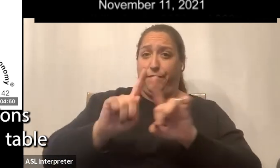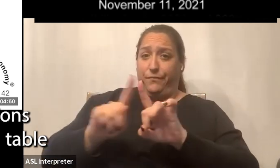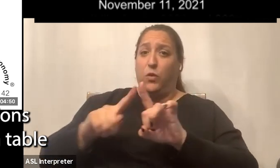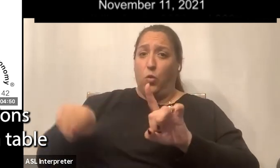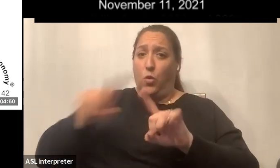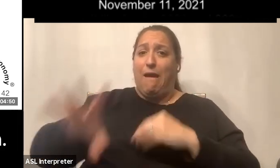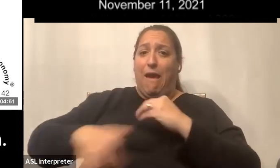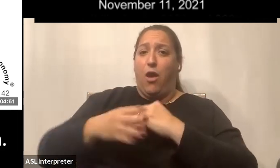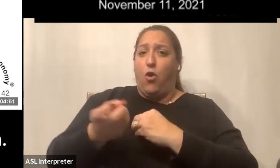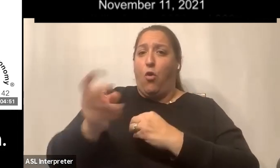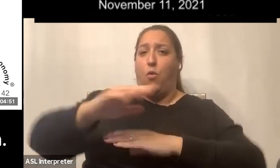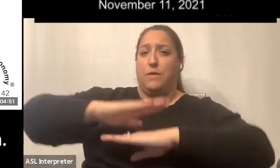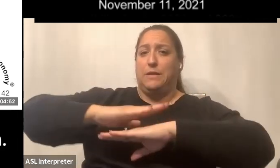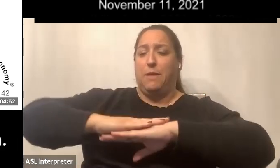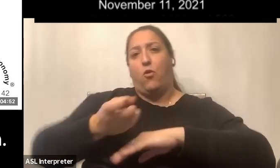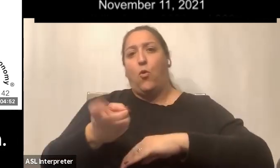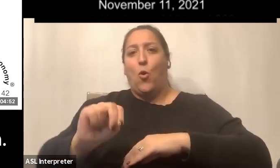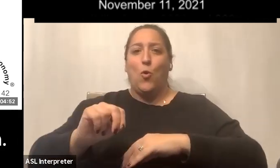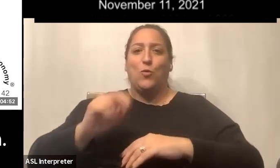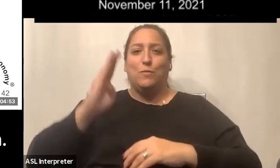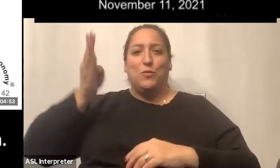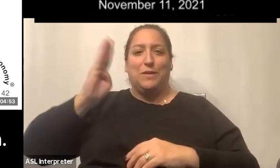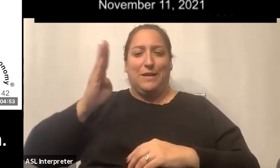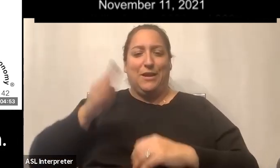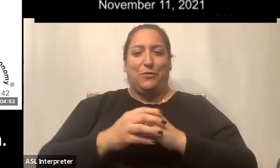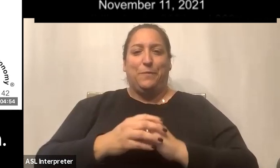to your own table and your own presentation?